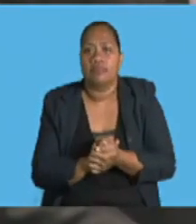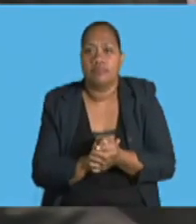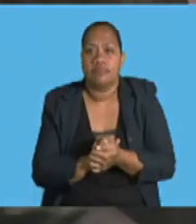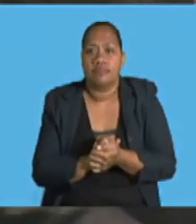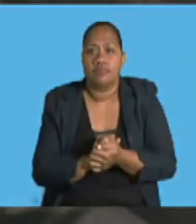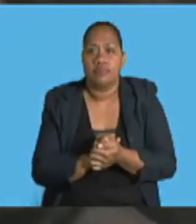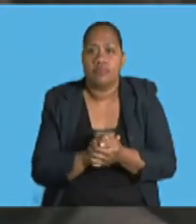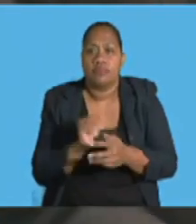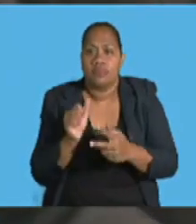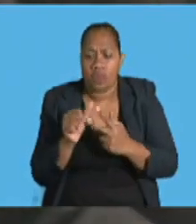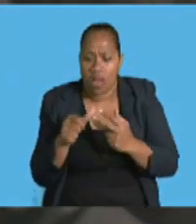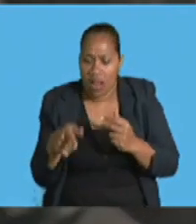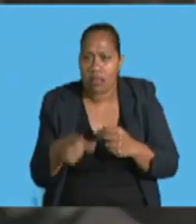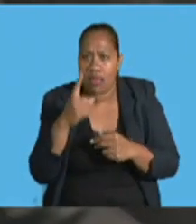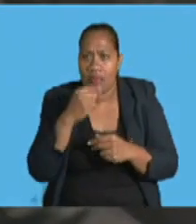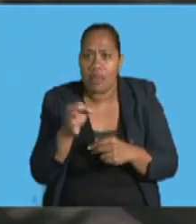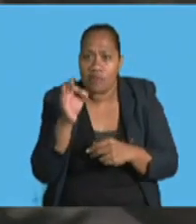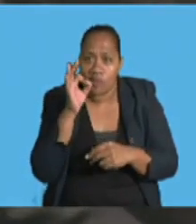or marijuana